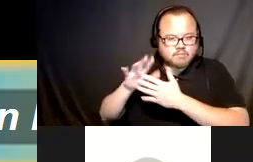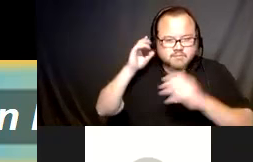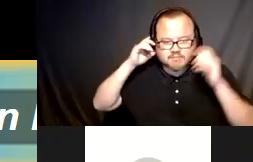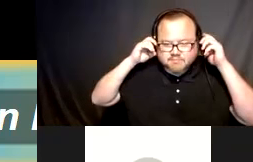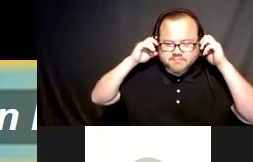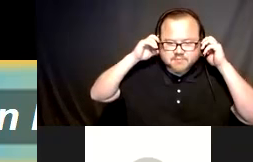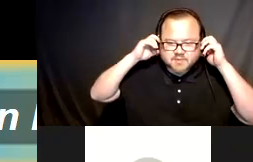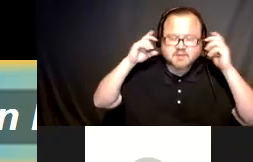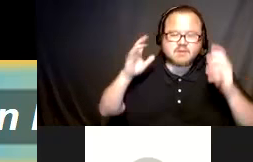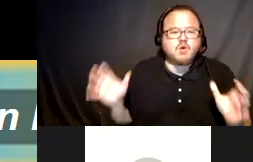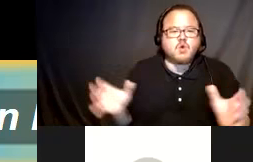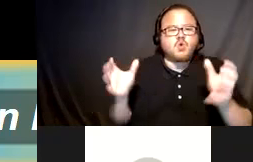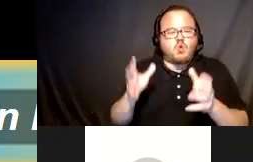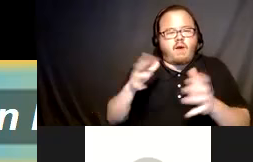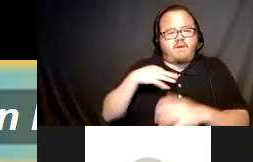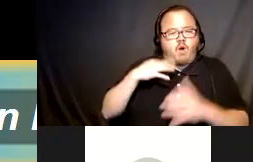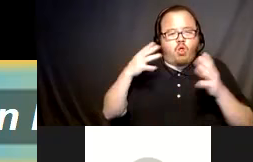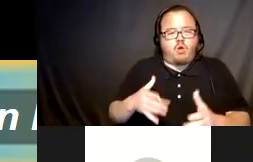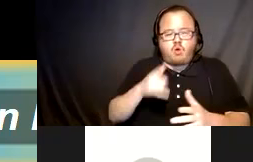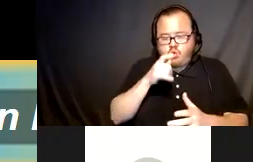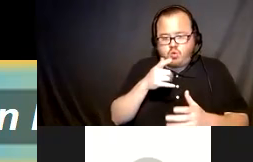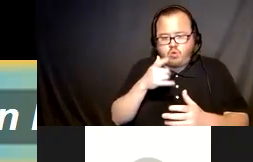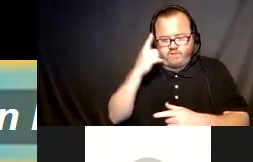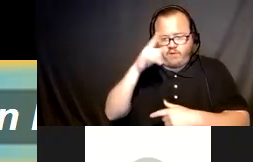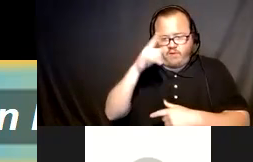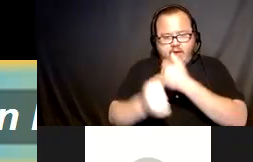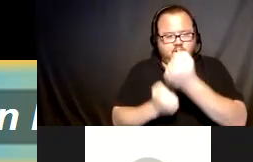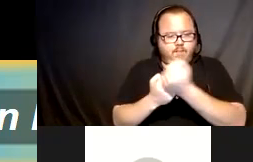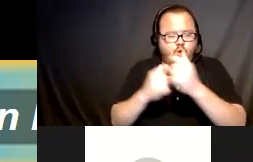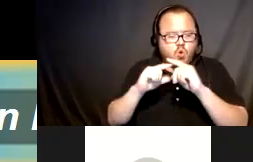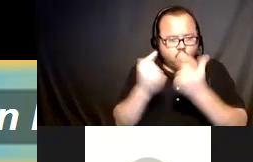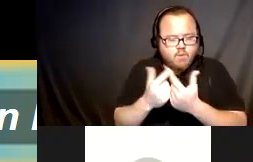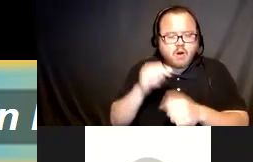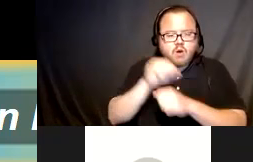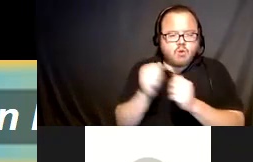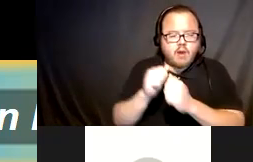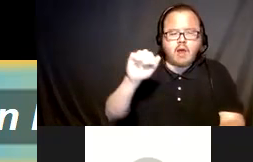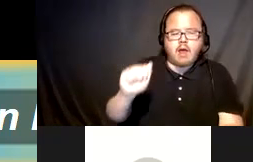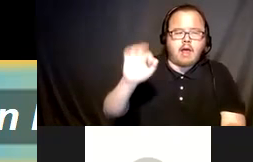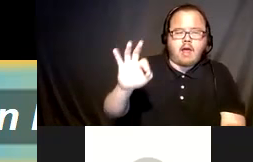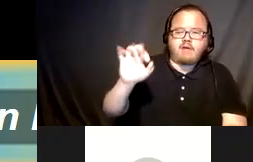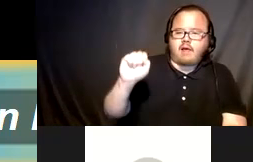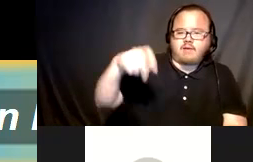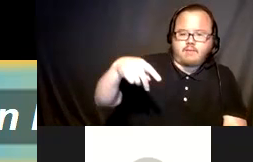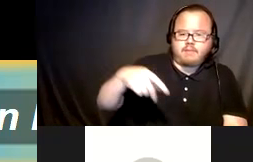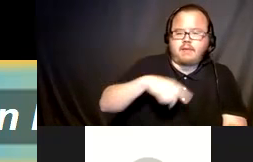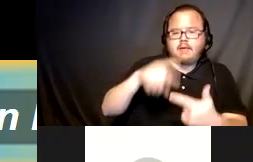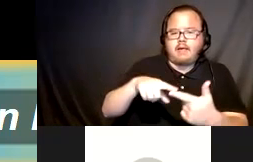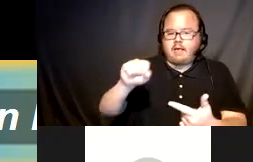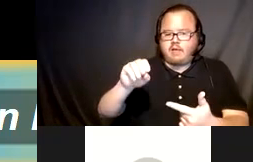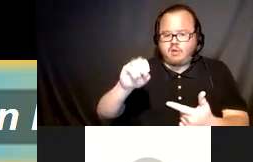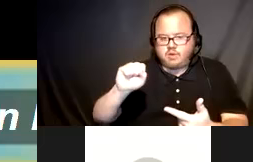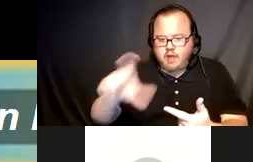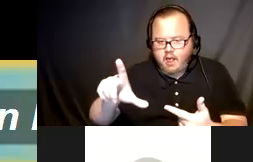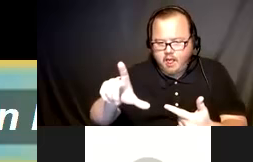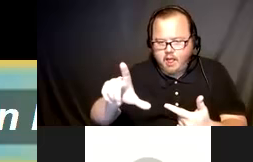encourage volunteers for the survivor support groups, and work with AFSP and SOSL, or survivors